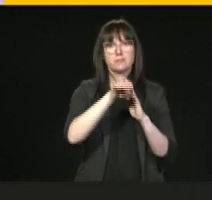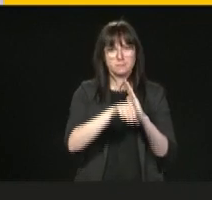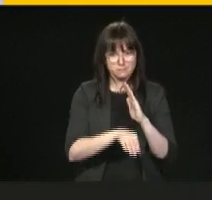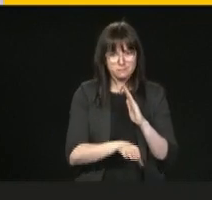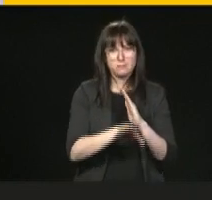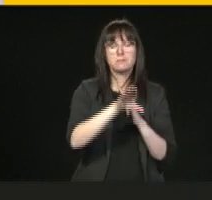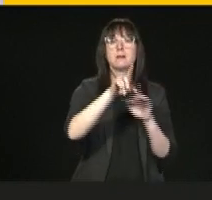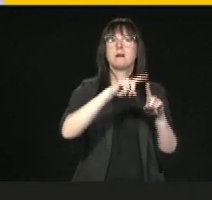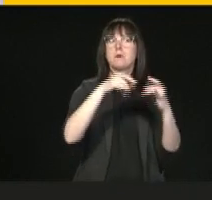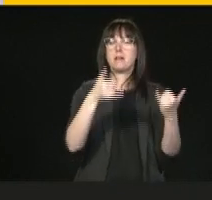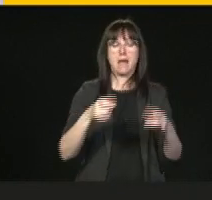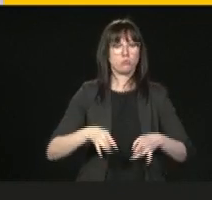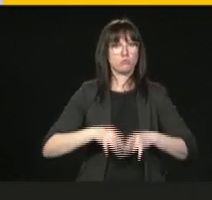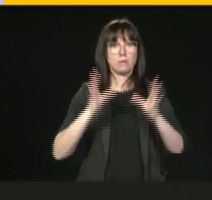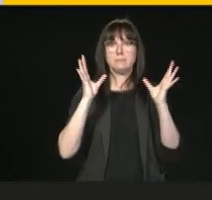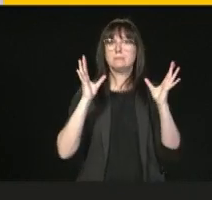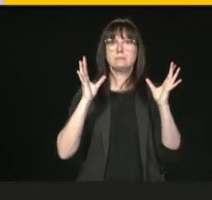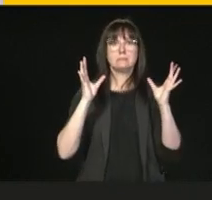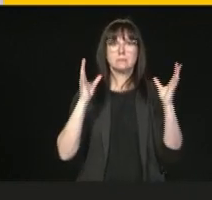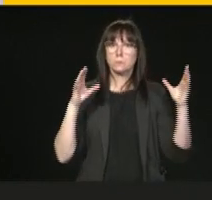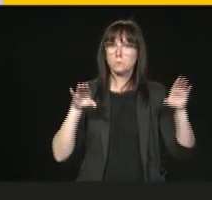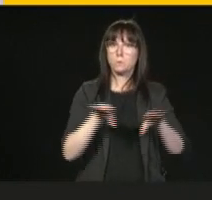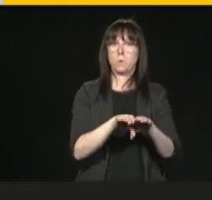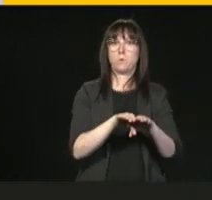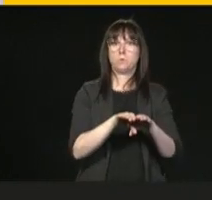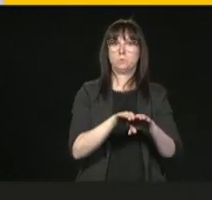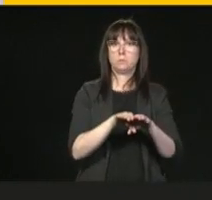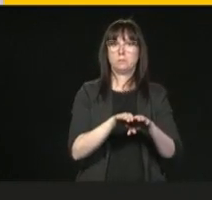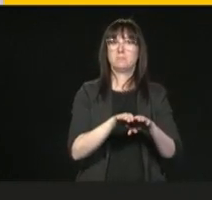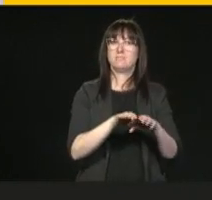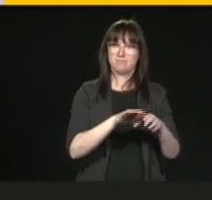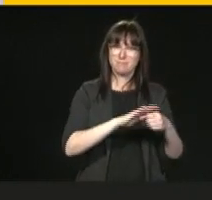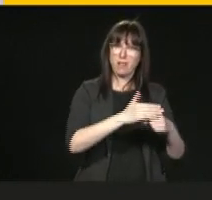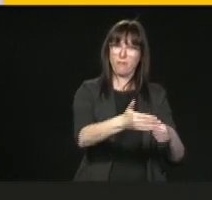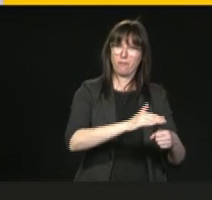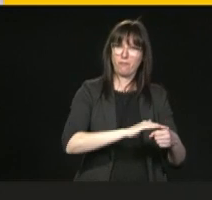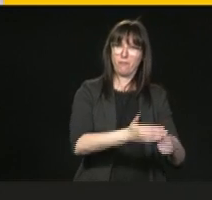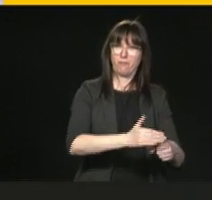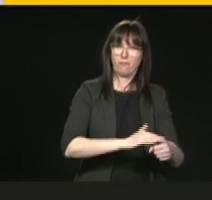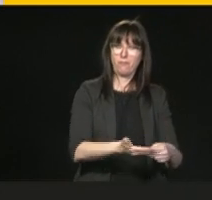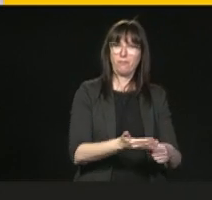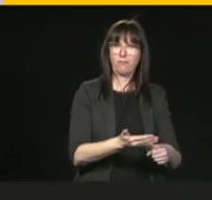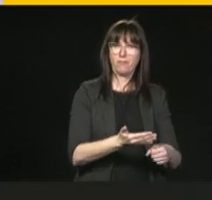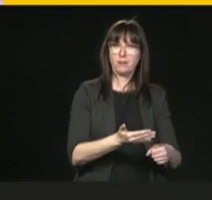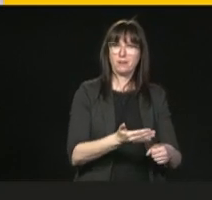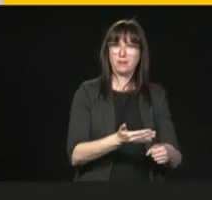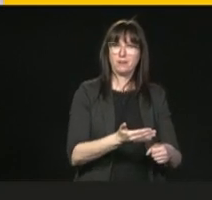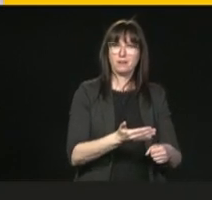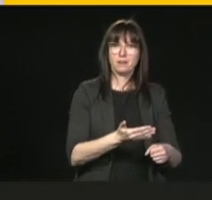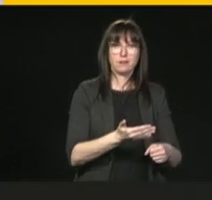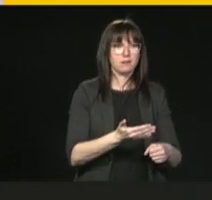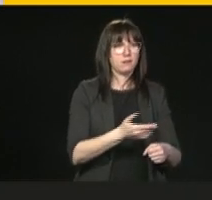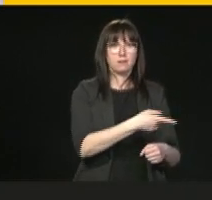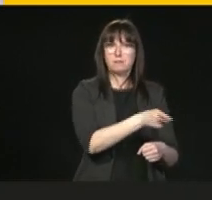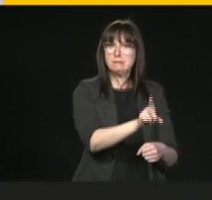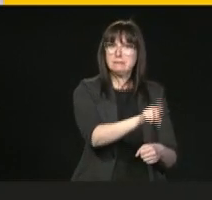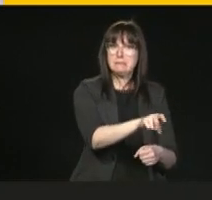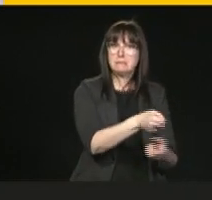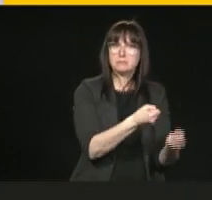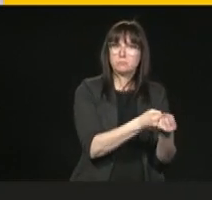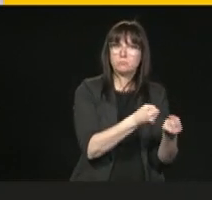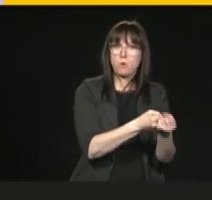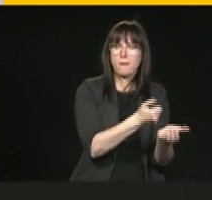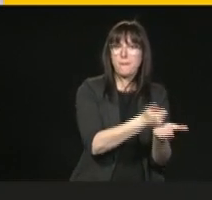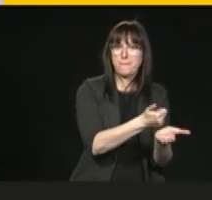now, in this moment of crisis, they're having to lay these people off at their time of need.